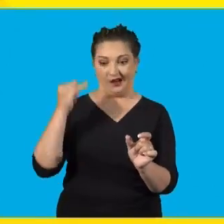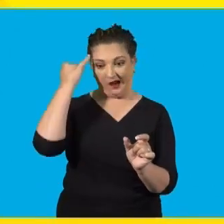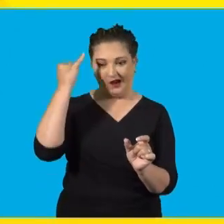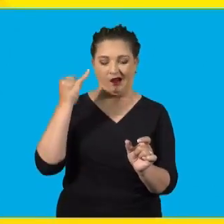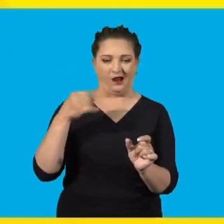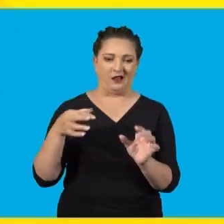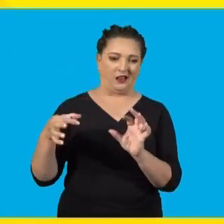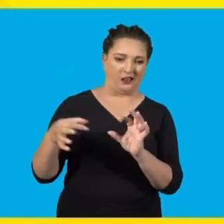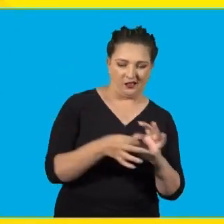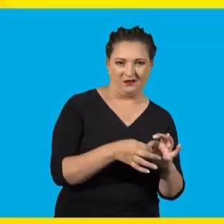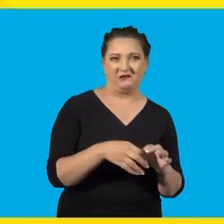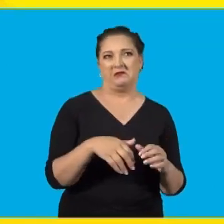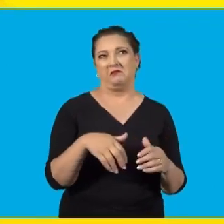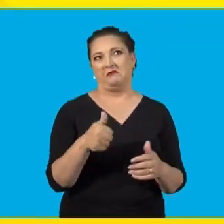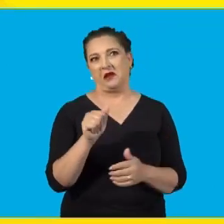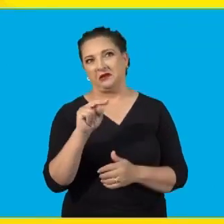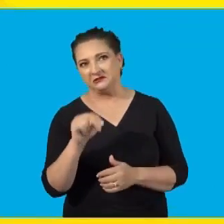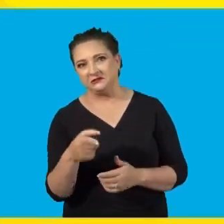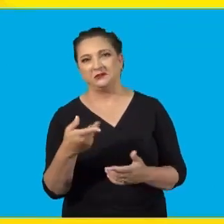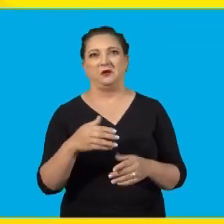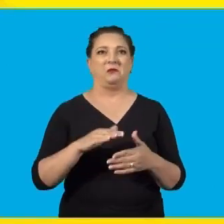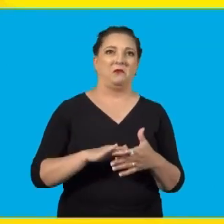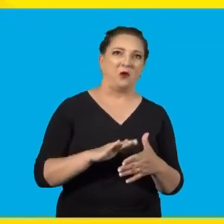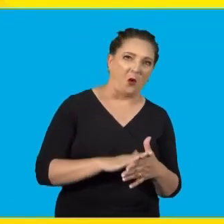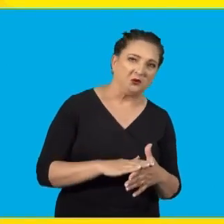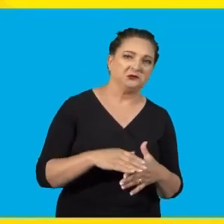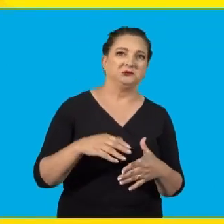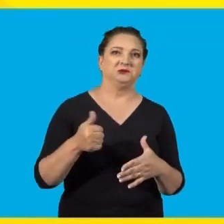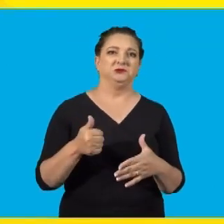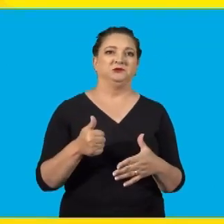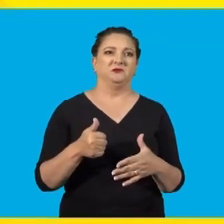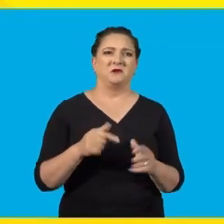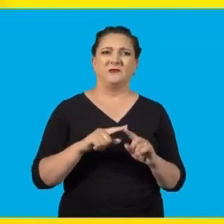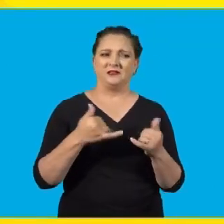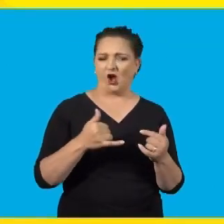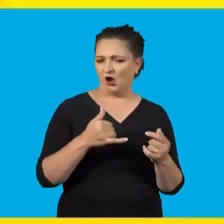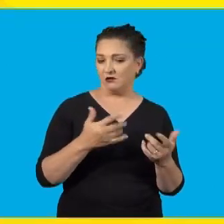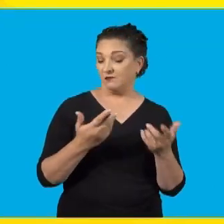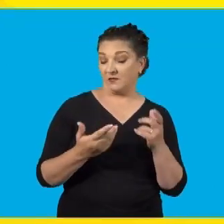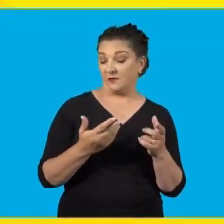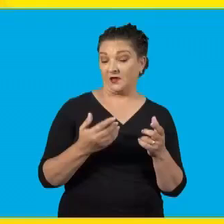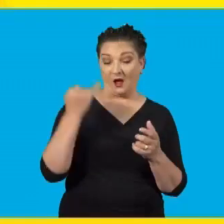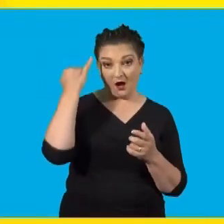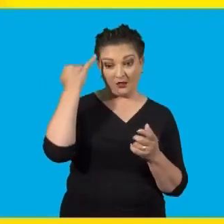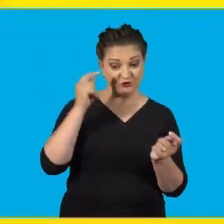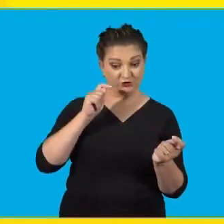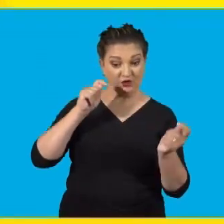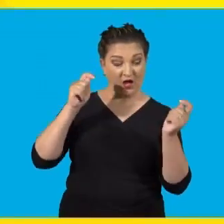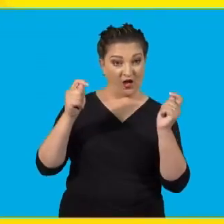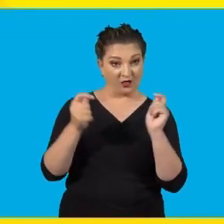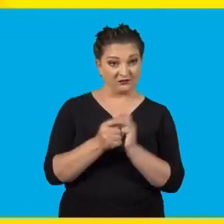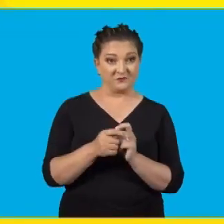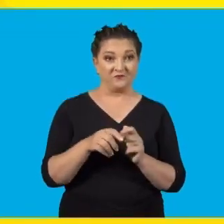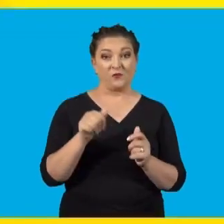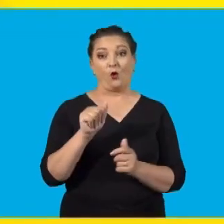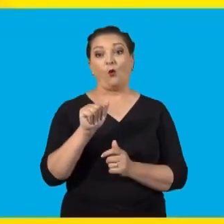linking of ideas, then you have and, because, as well as. But when we change the train of thought or change the